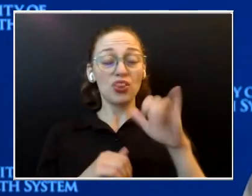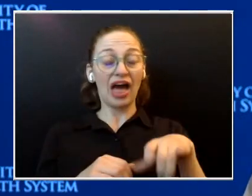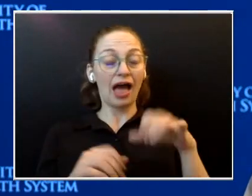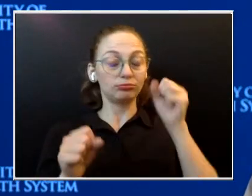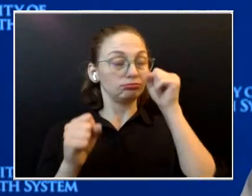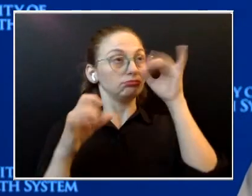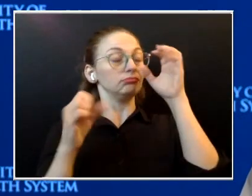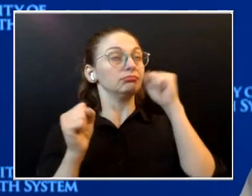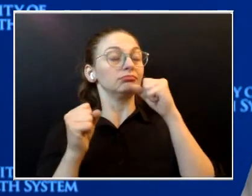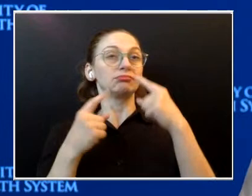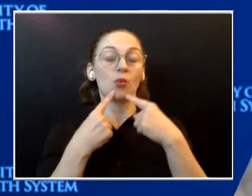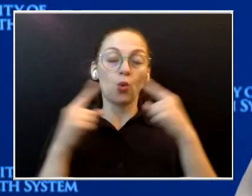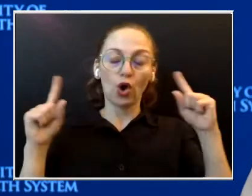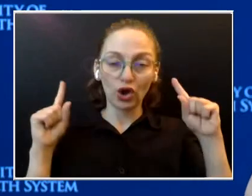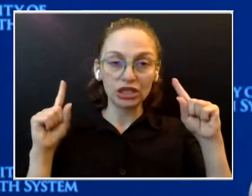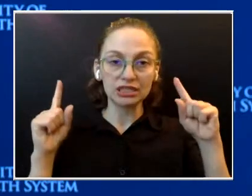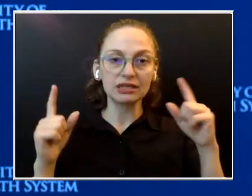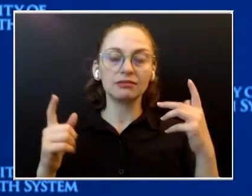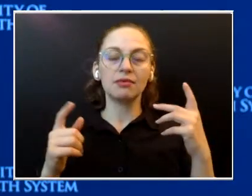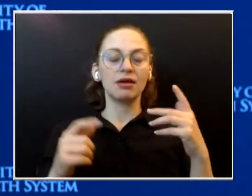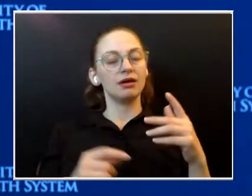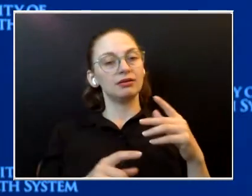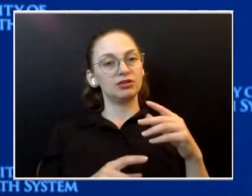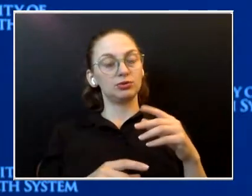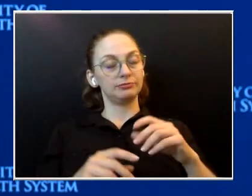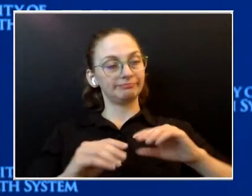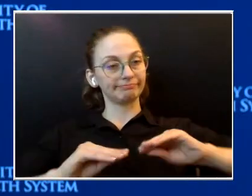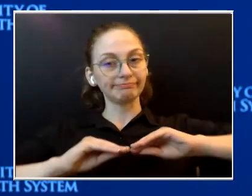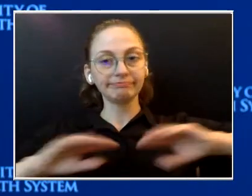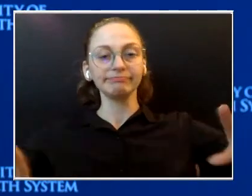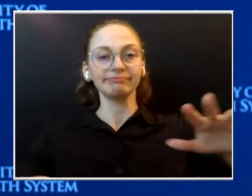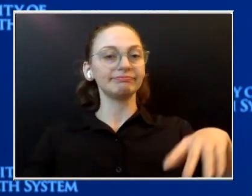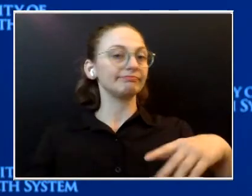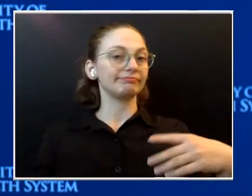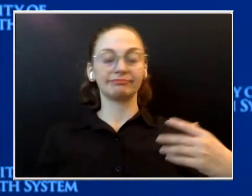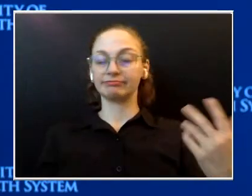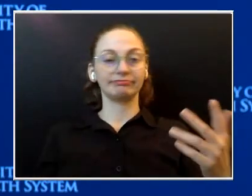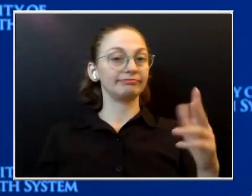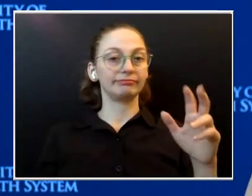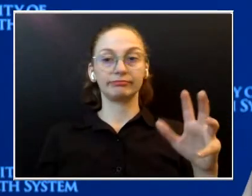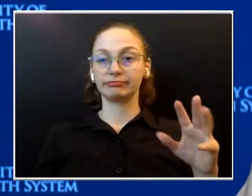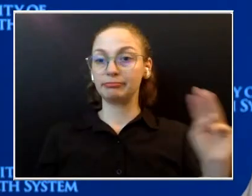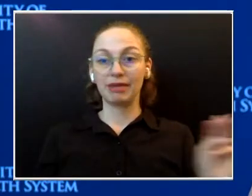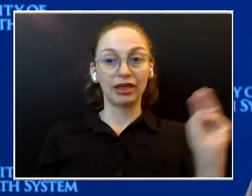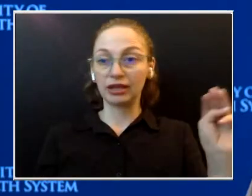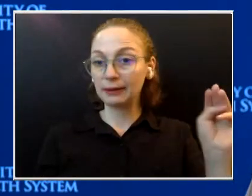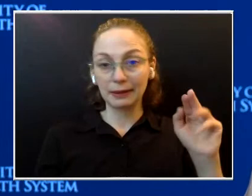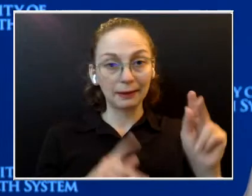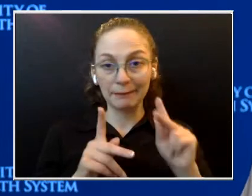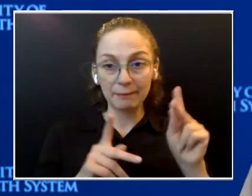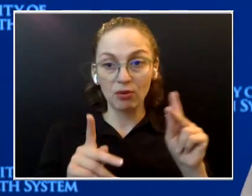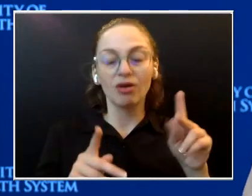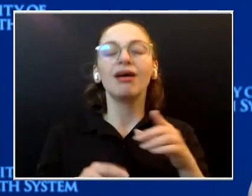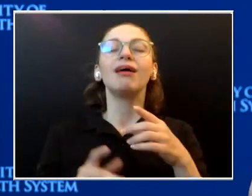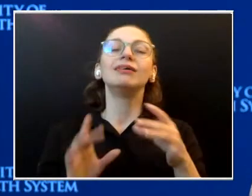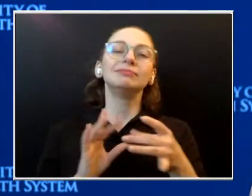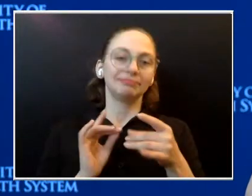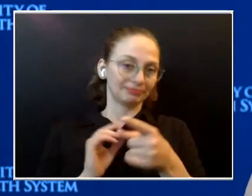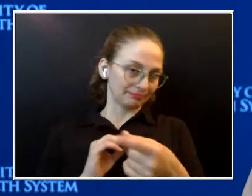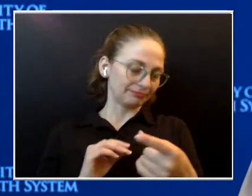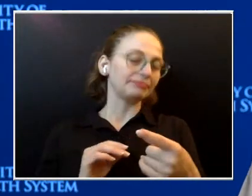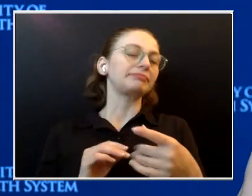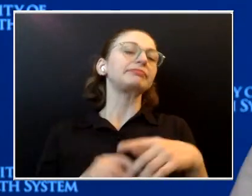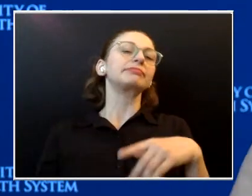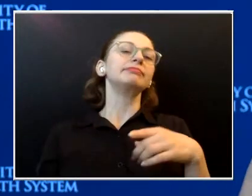was just amazing. Yeah, so now, like you said, the government is not taking really a role in it as much. So it is kind of, the rollout